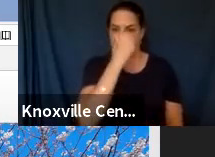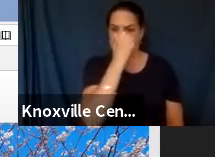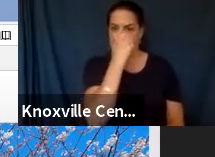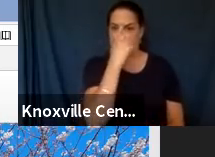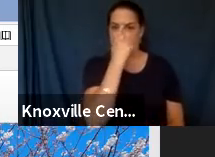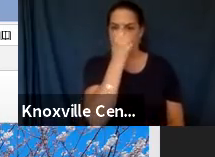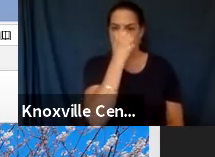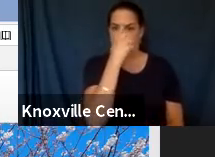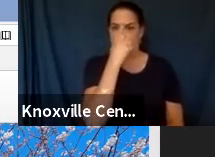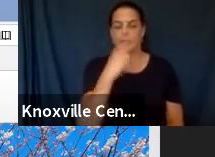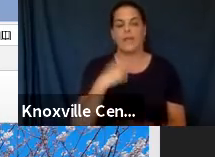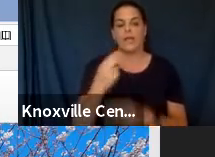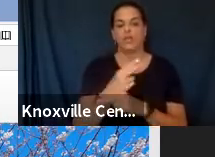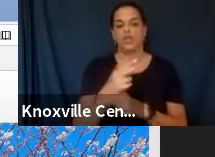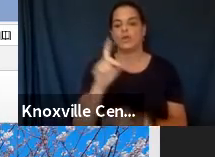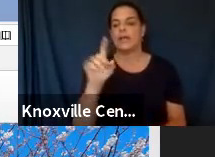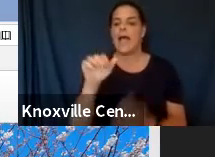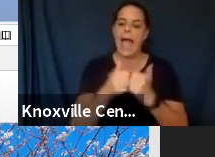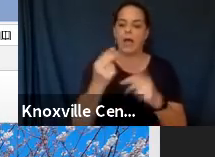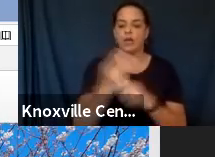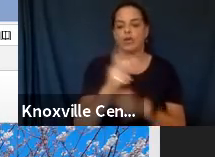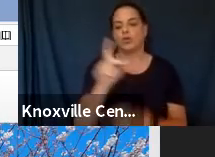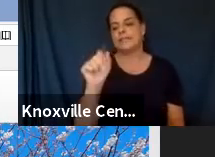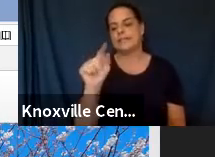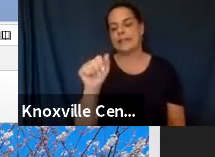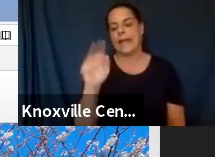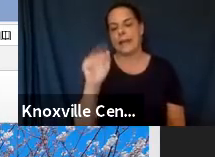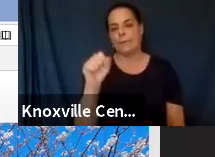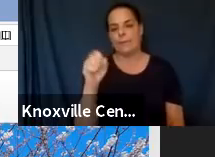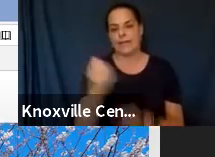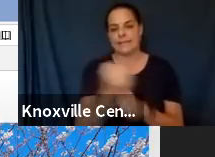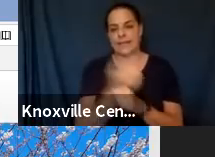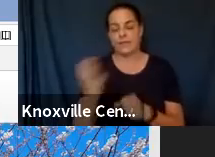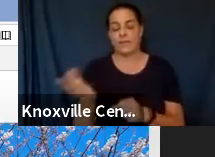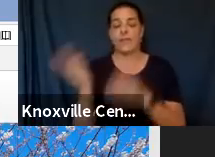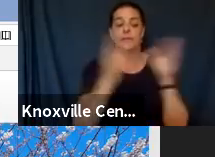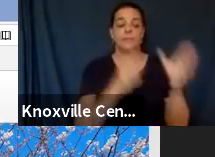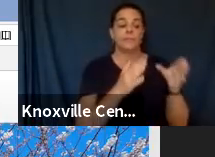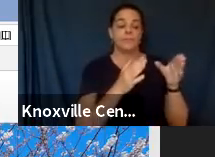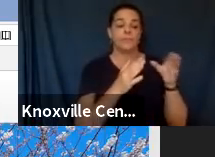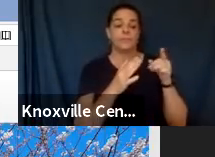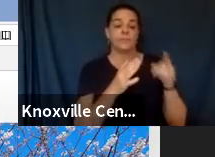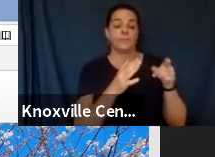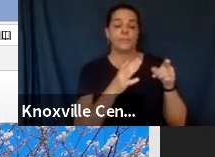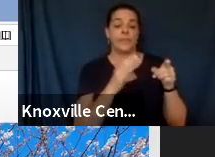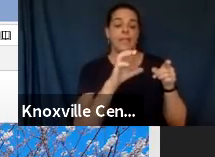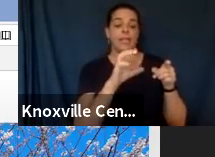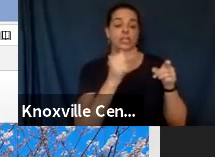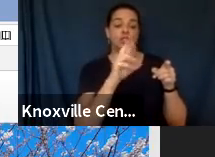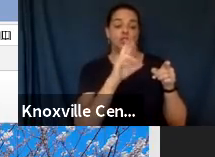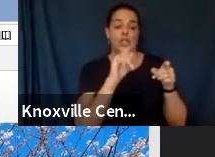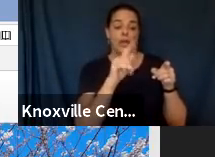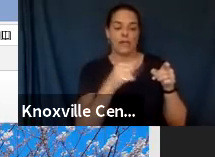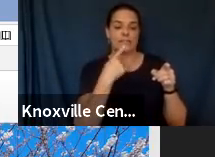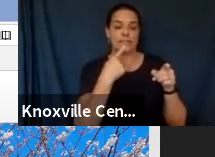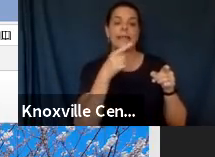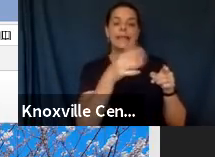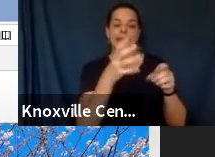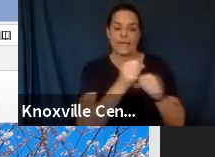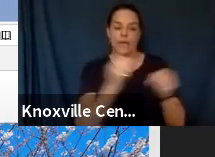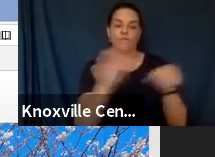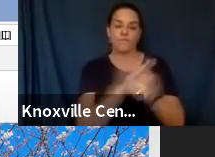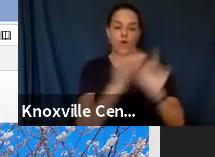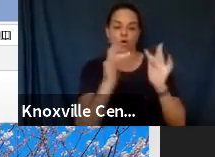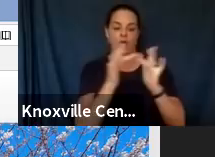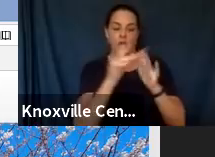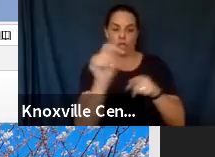How to use the database and things like that. So. And they're getting the full contact investigation training. So even the front end side, so they